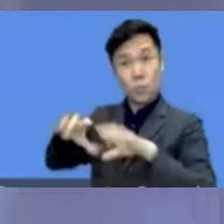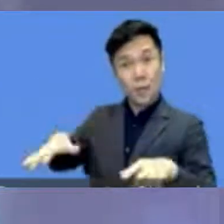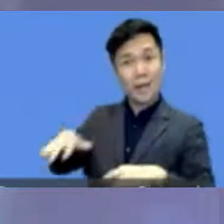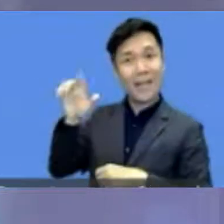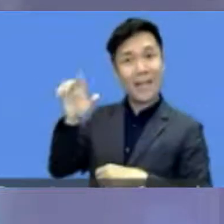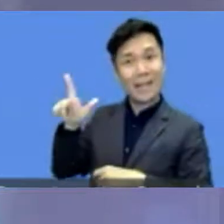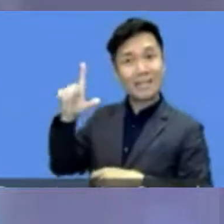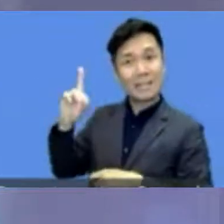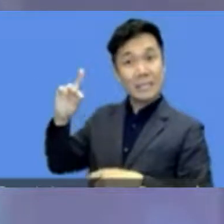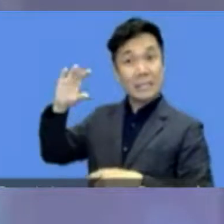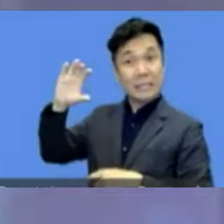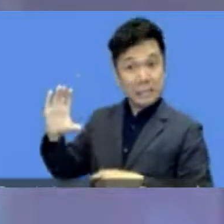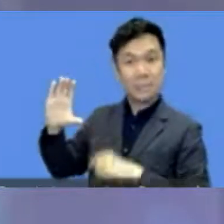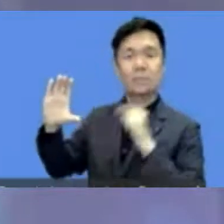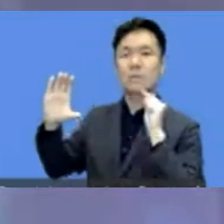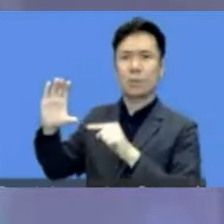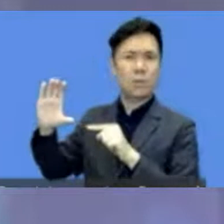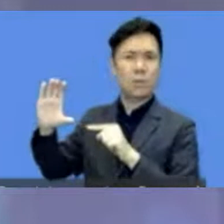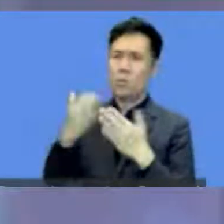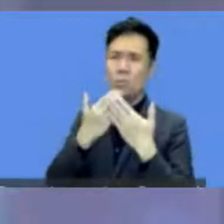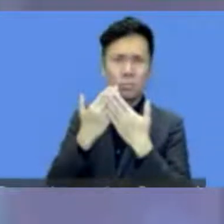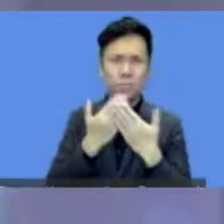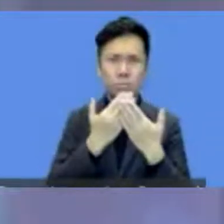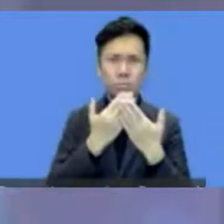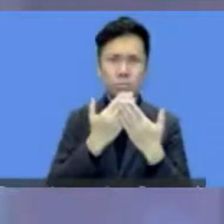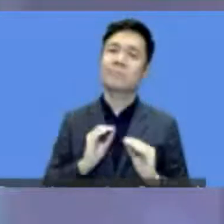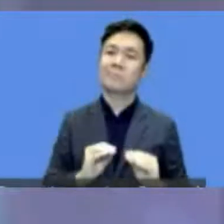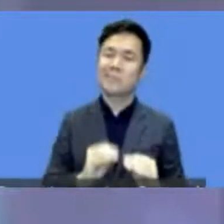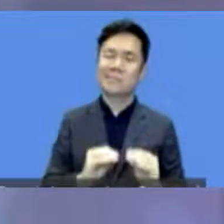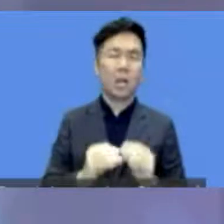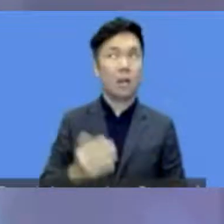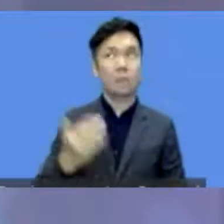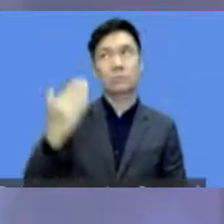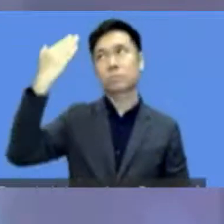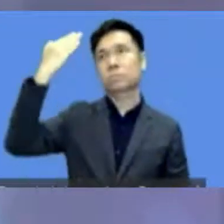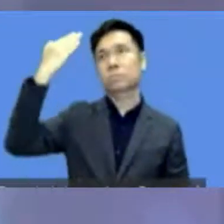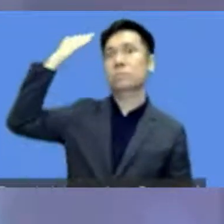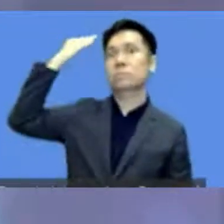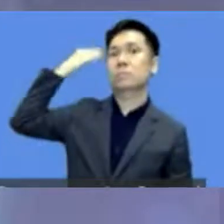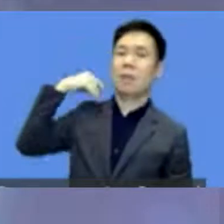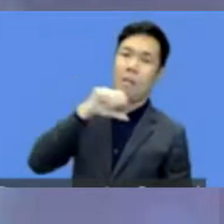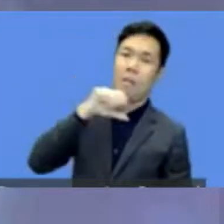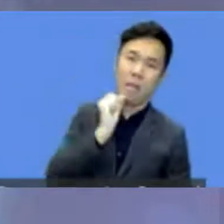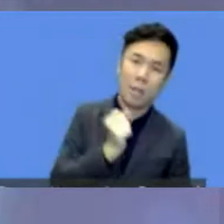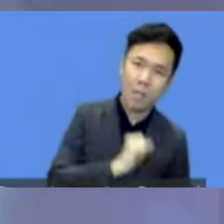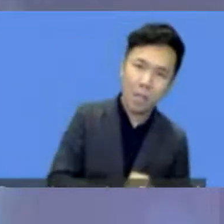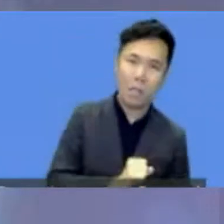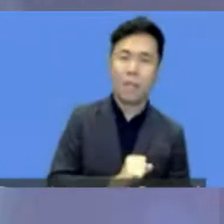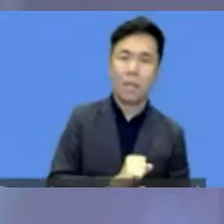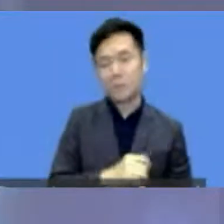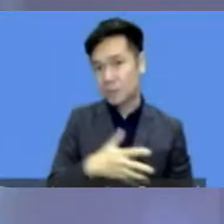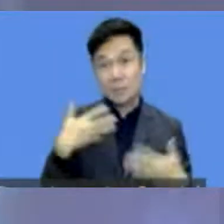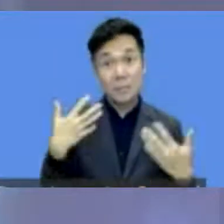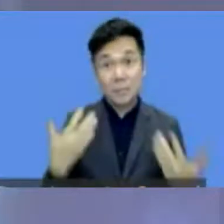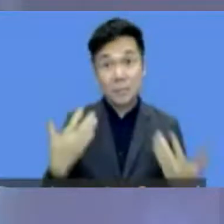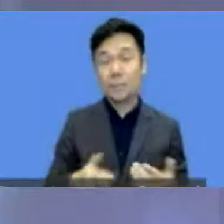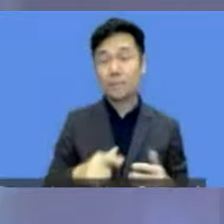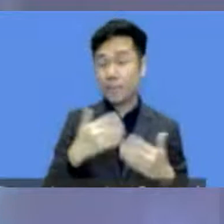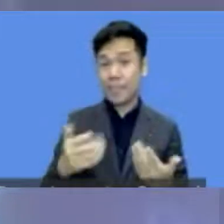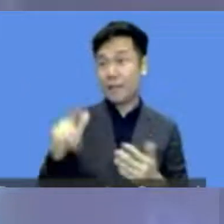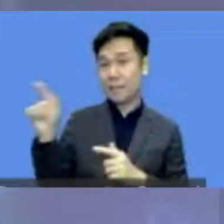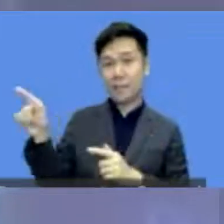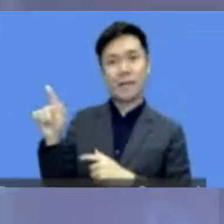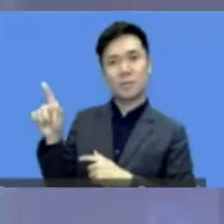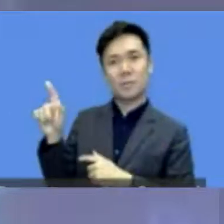outdated vocational schools curriculum. And when I had the opportunity to work with IEEE